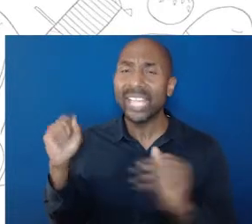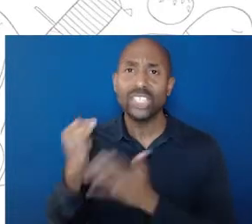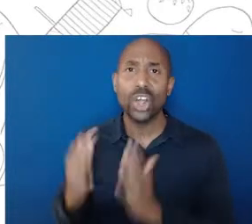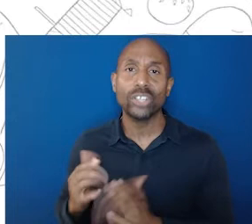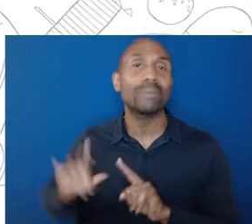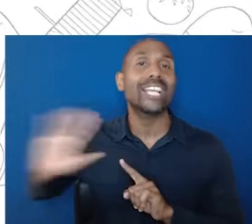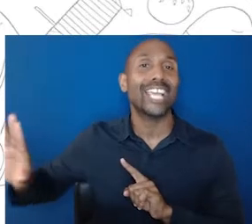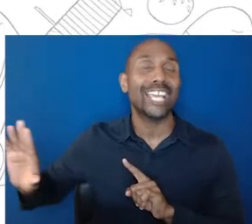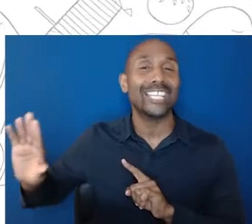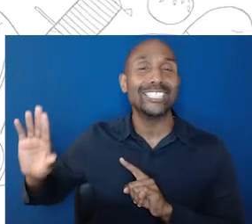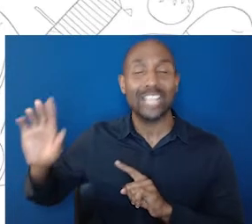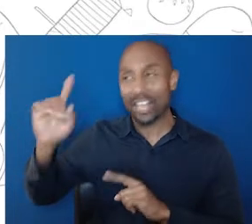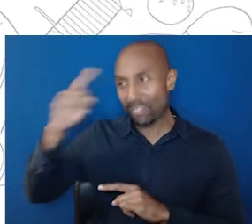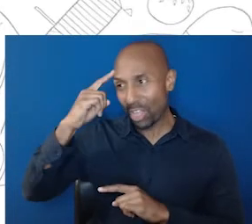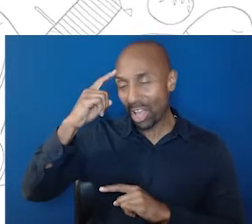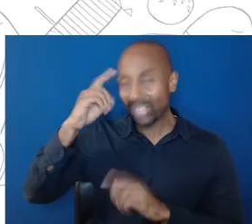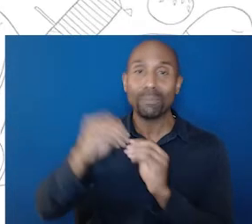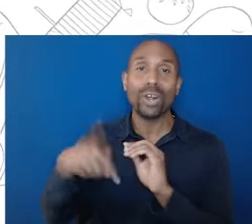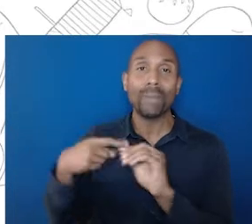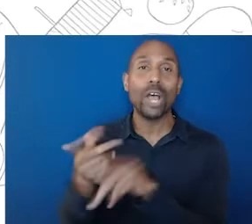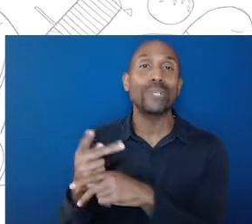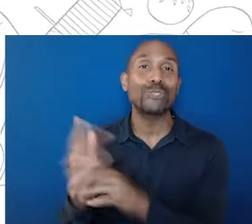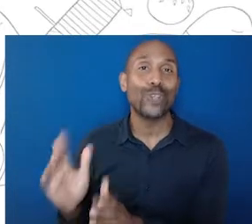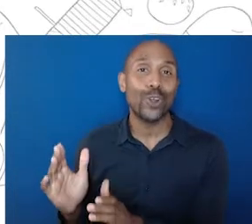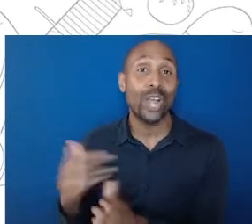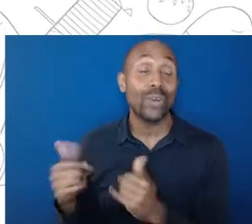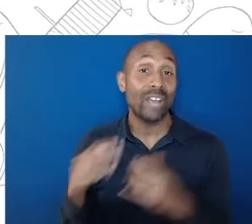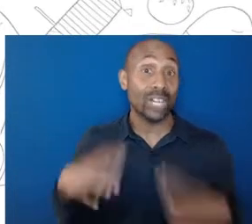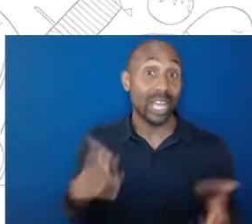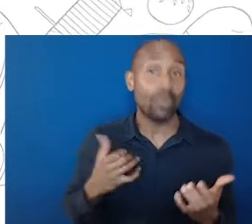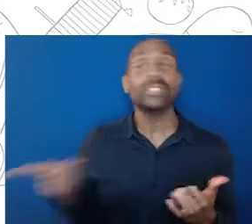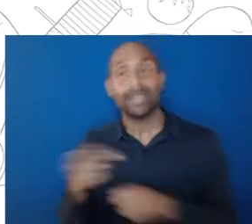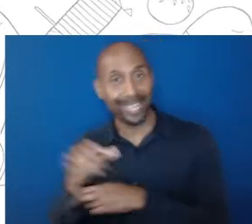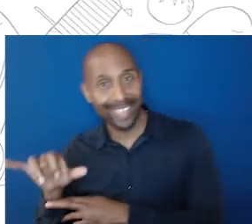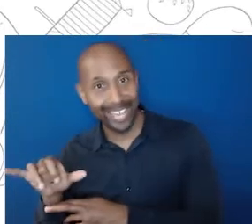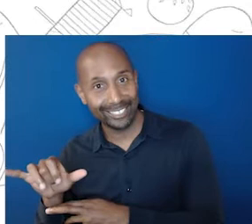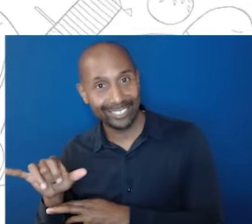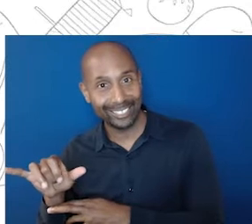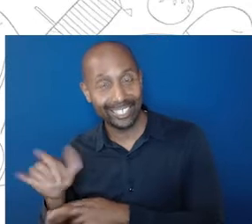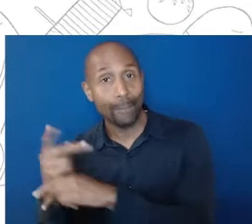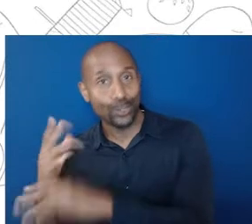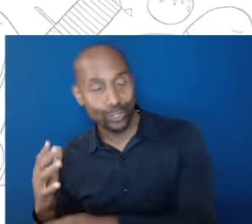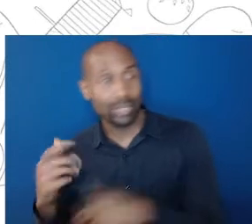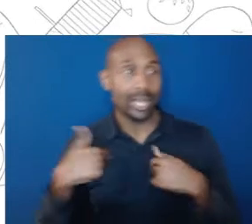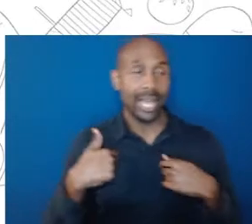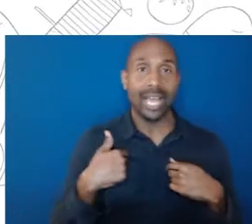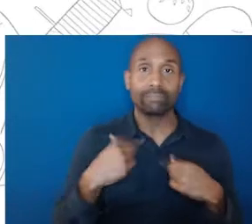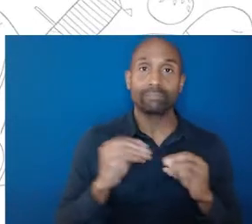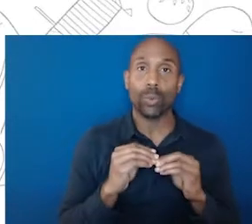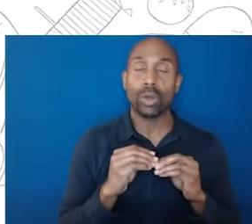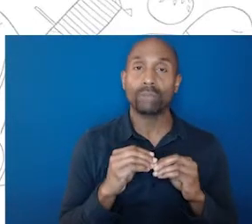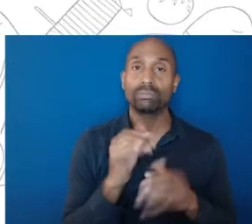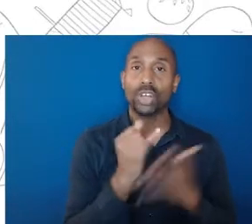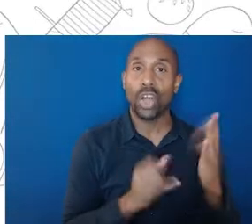he thinks about himself as a producer. Yeah. And so he makes what the client wants, you know? And so we just, as I was talking about